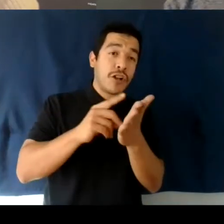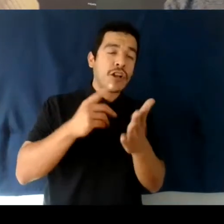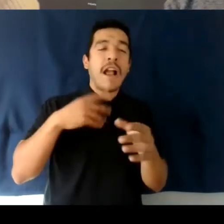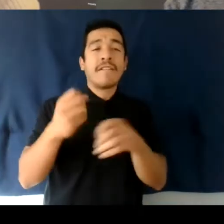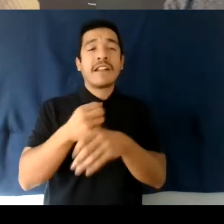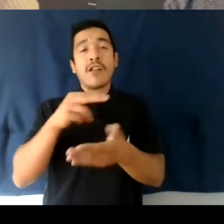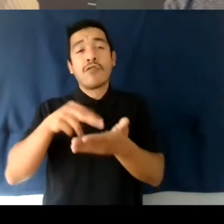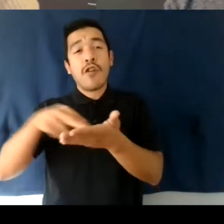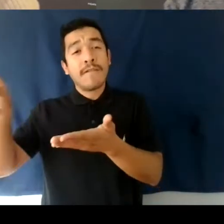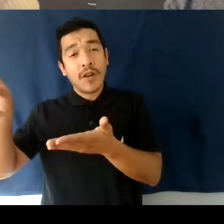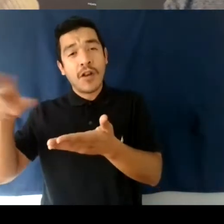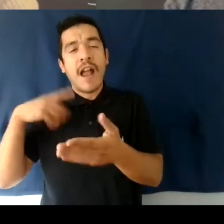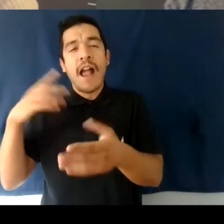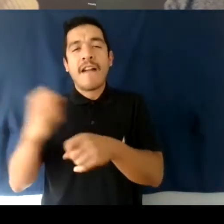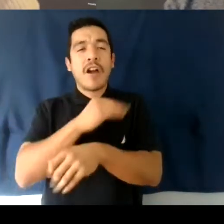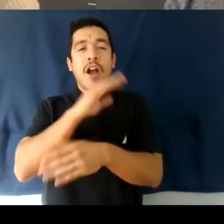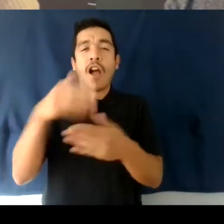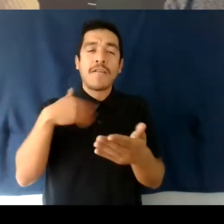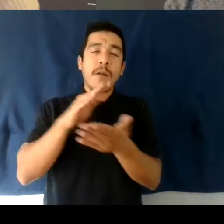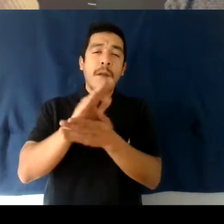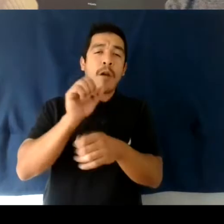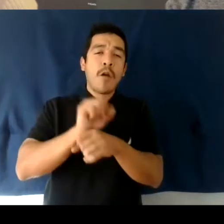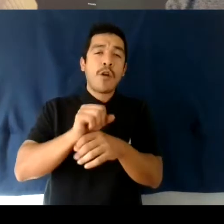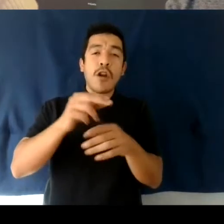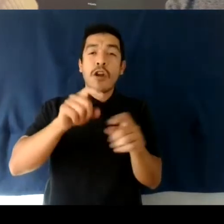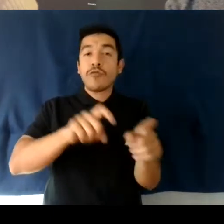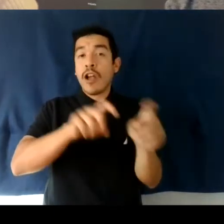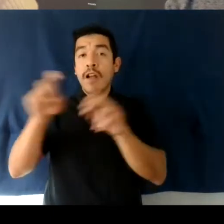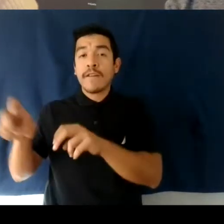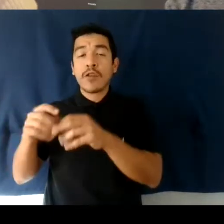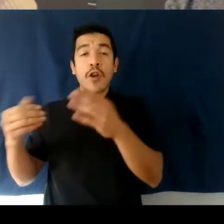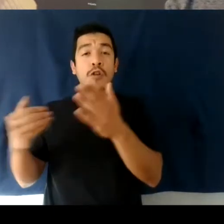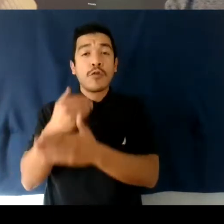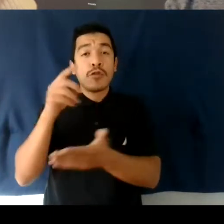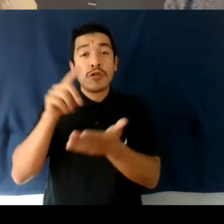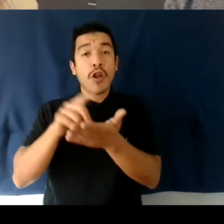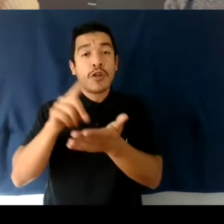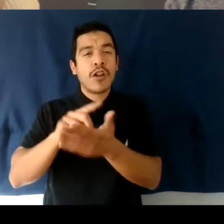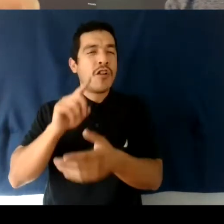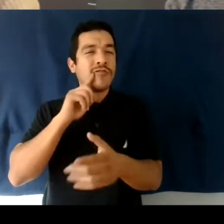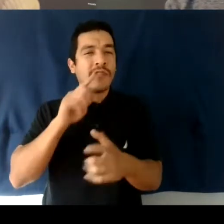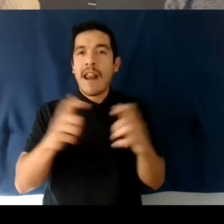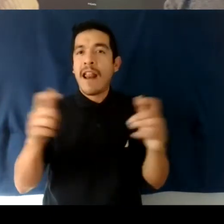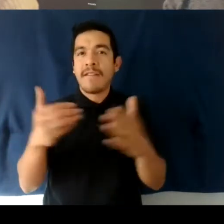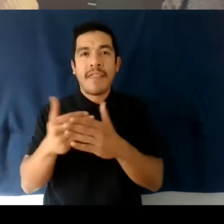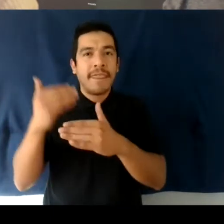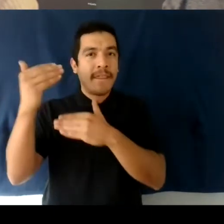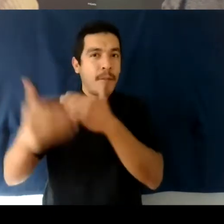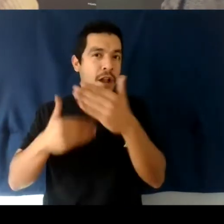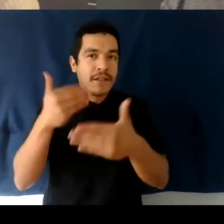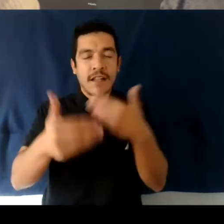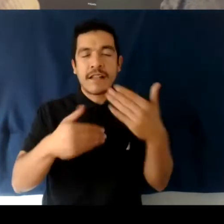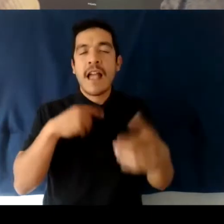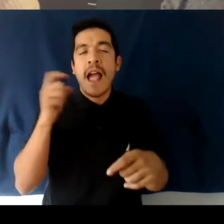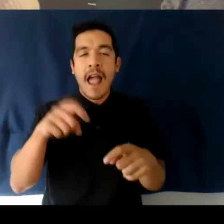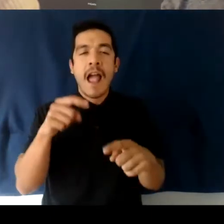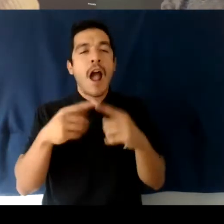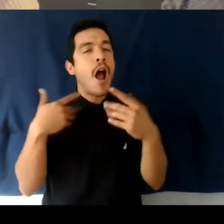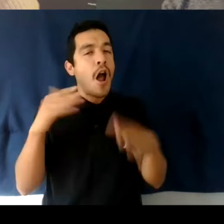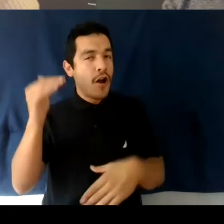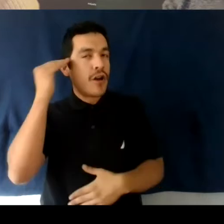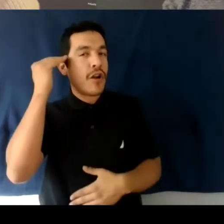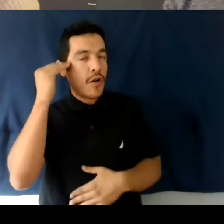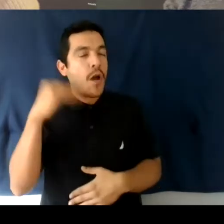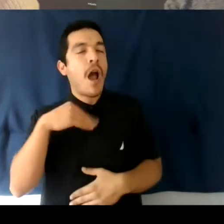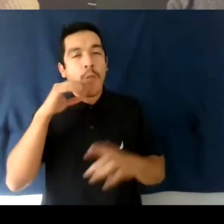to get all of my paperwork transferred over to the new doctor. And then I have to get a fitting. Like it's just like this whole process that I already know I'm